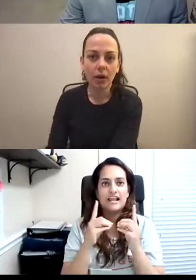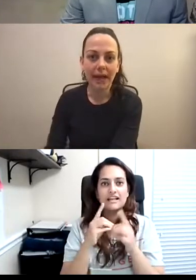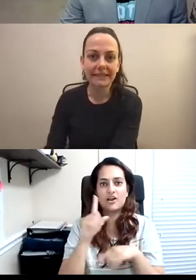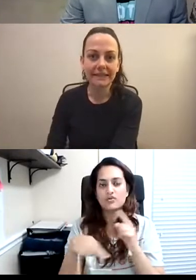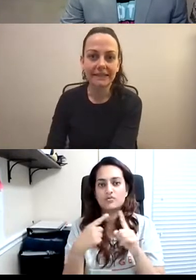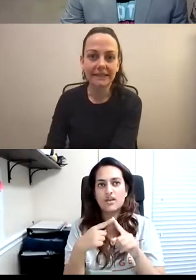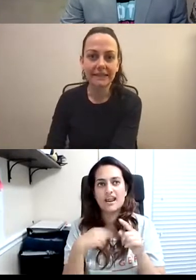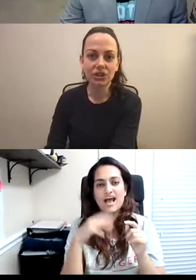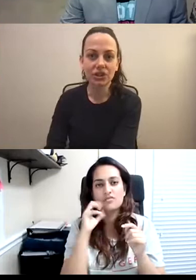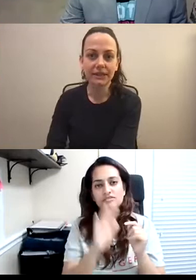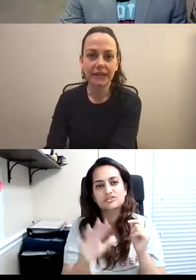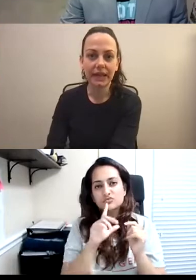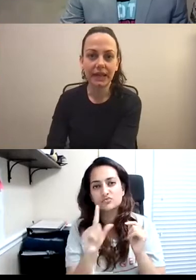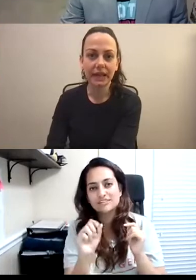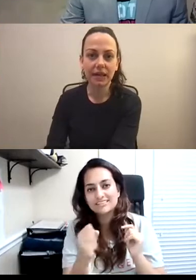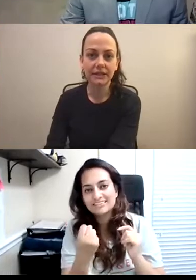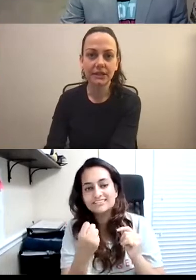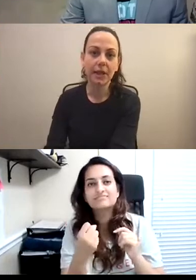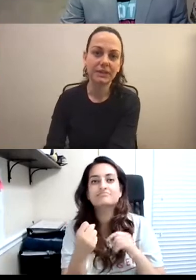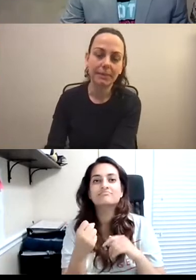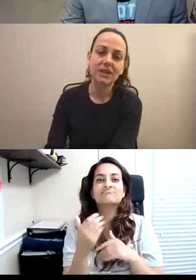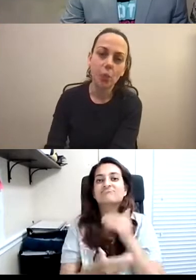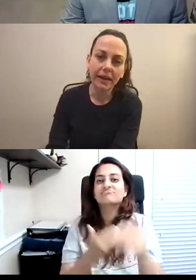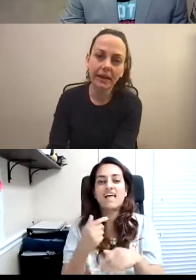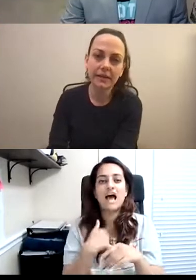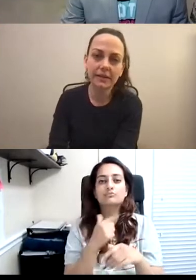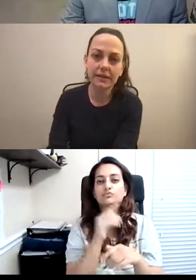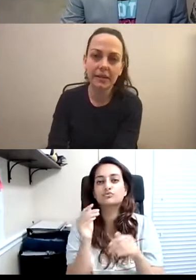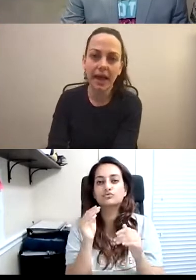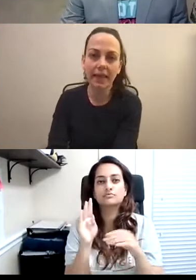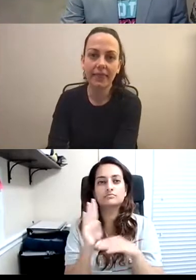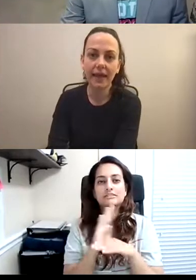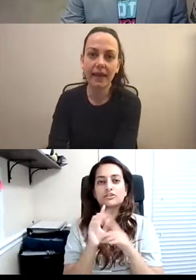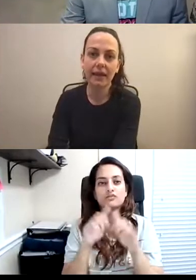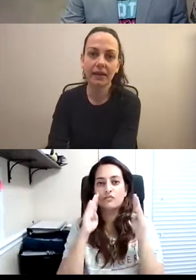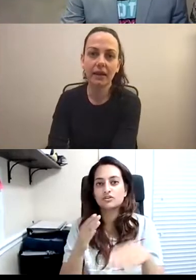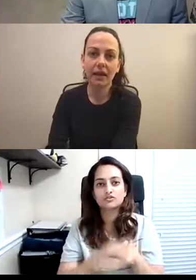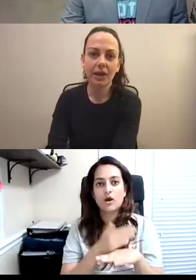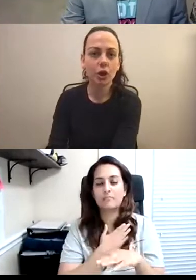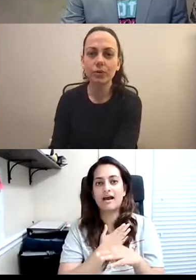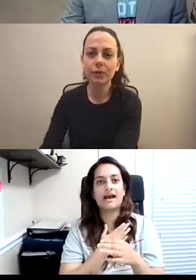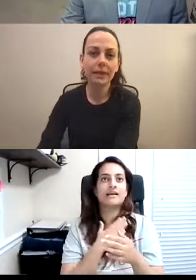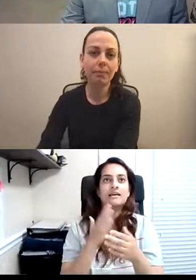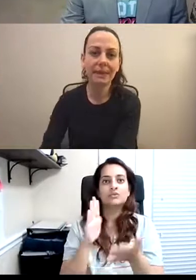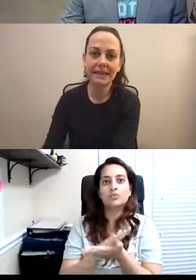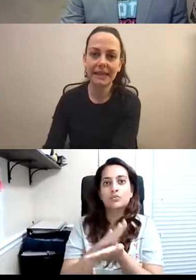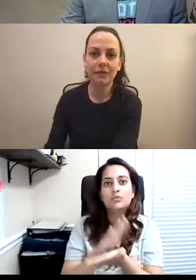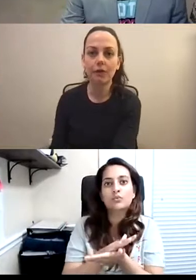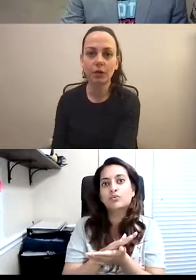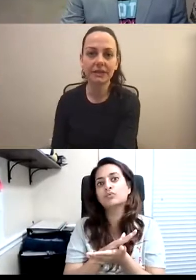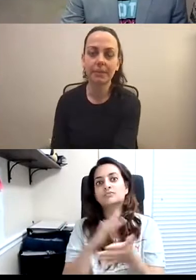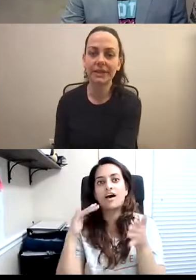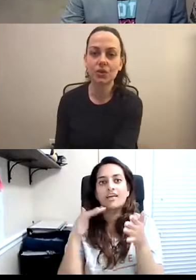So I didn't start dating until I was in my 20s. And then, I was really busy